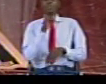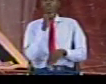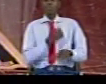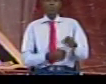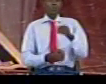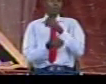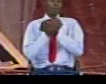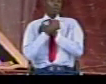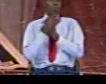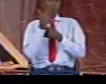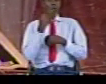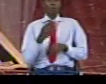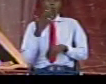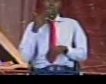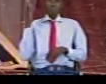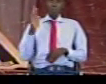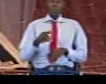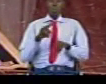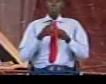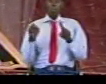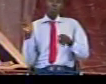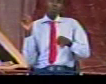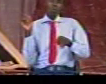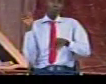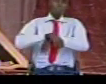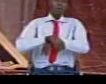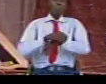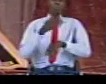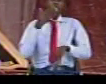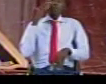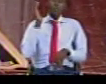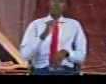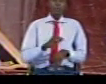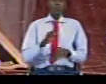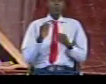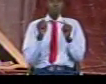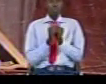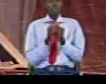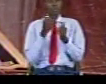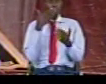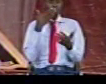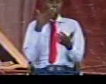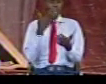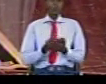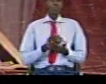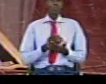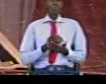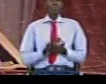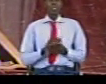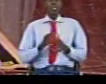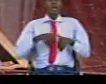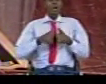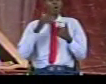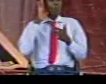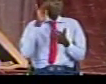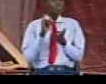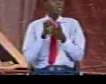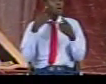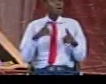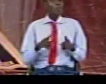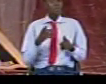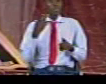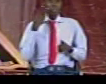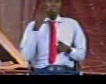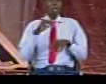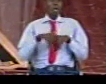of evil, but overcome evil with good. How will that happen? Look at how to make